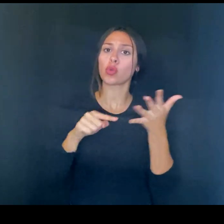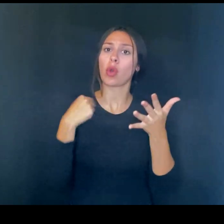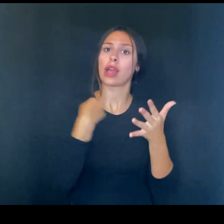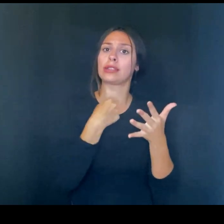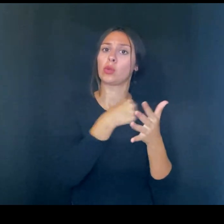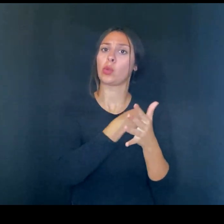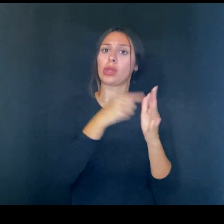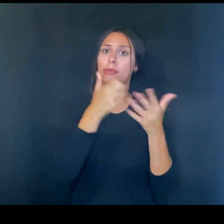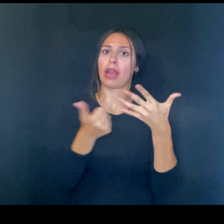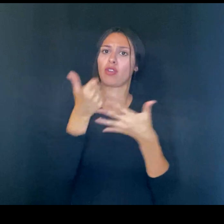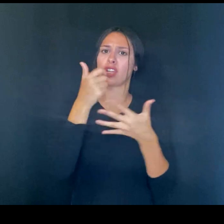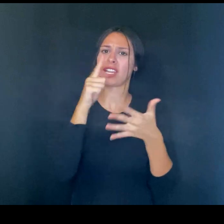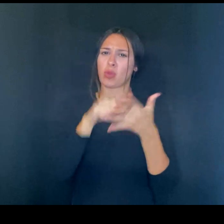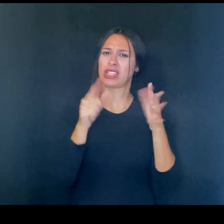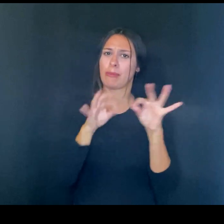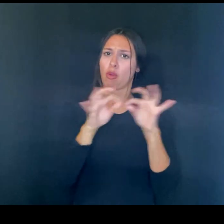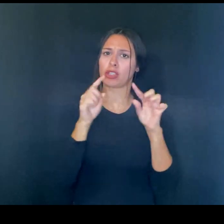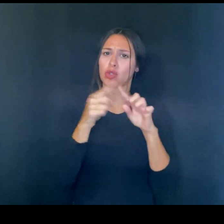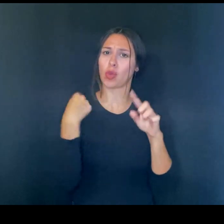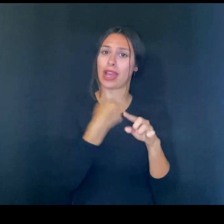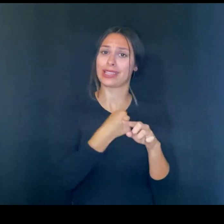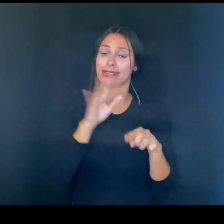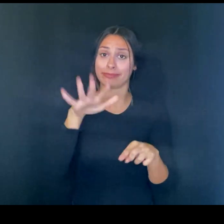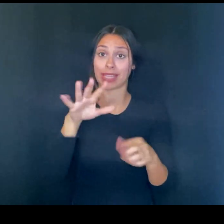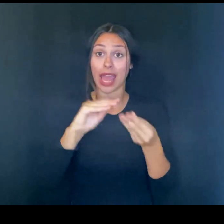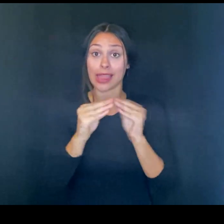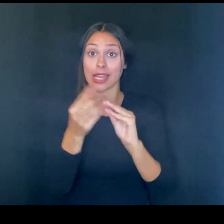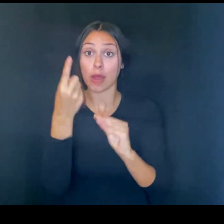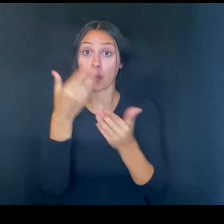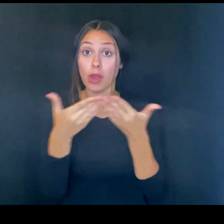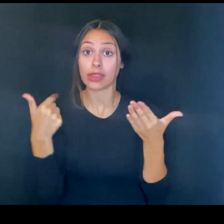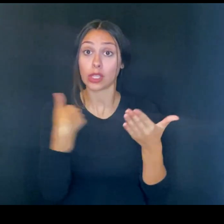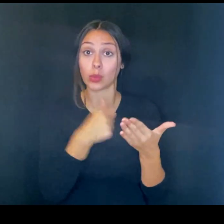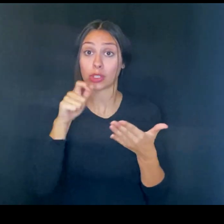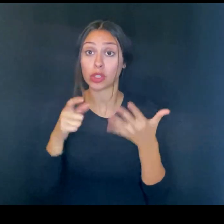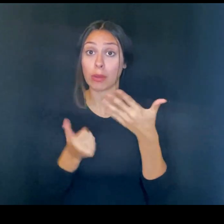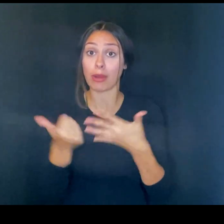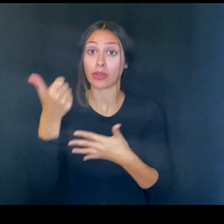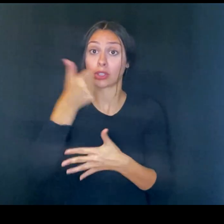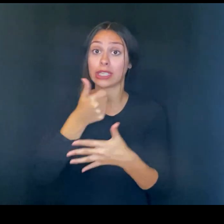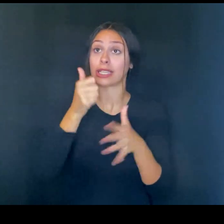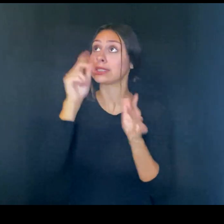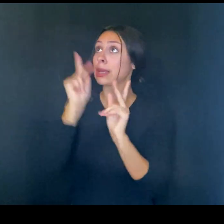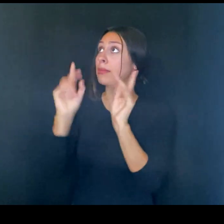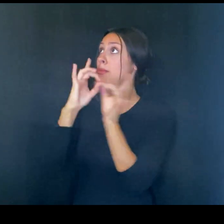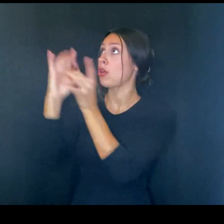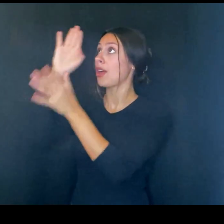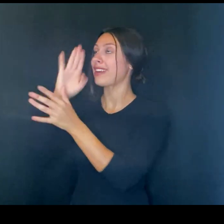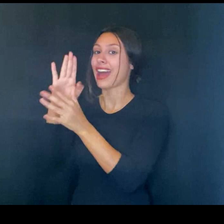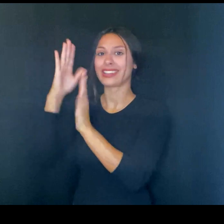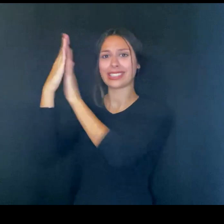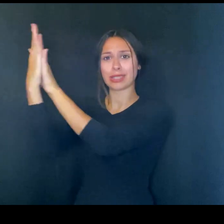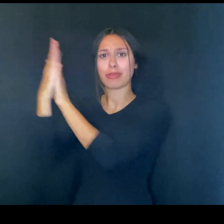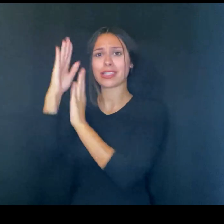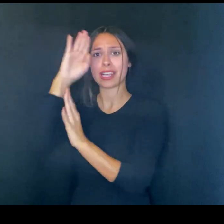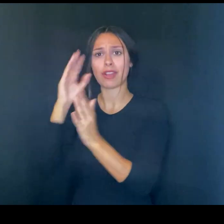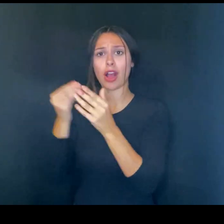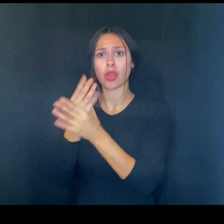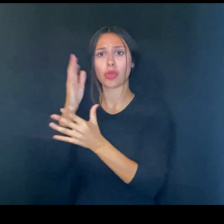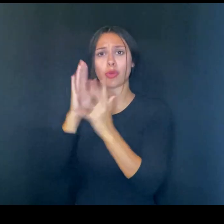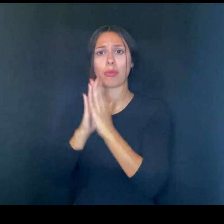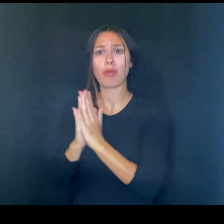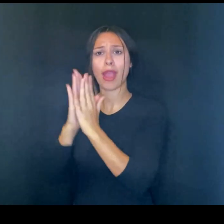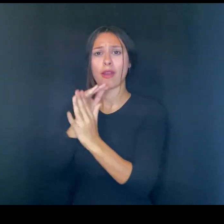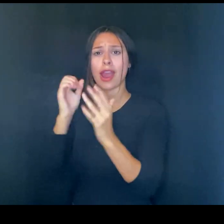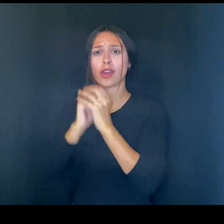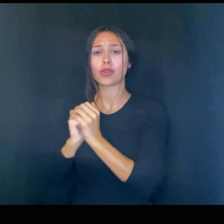prioritize. And I cannot overstate this enough. The number one thing that we should prioritize as the people of God is the presence of God through prayer and worship.